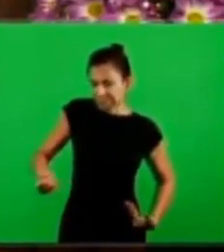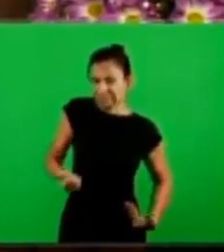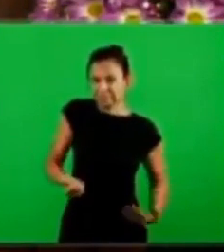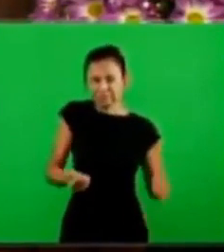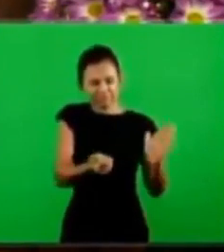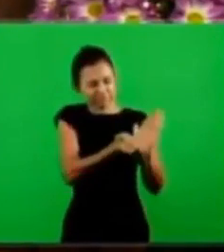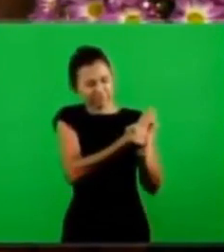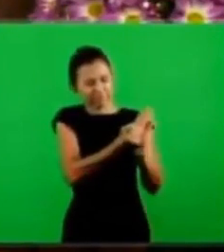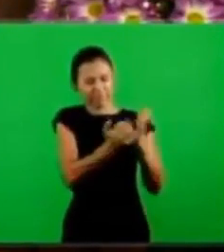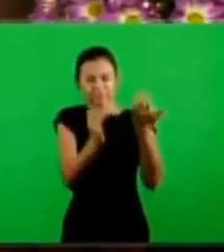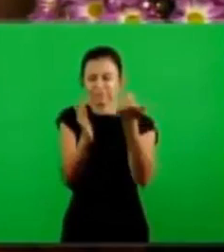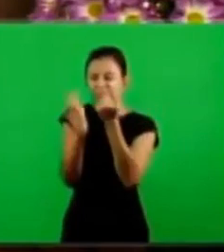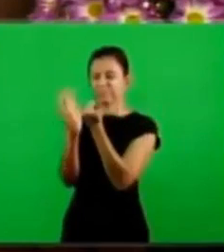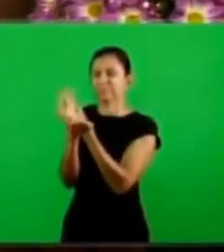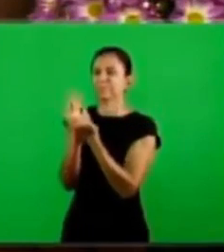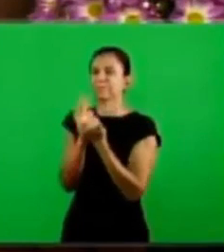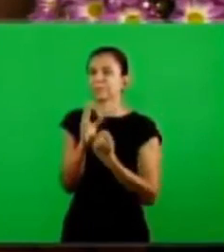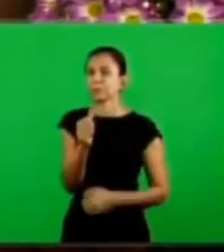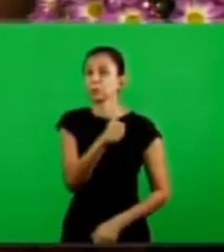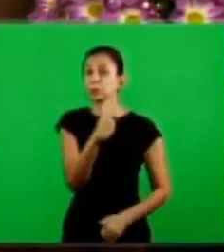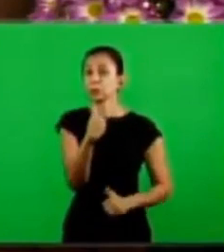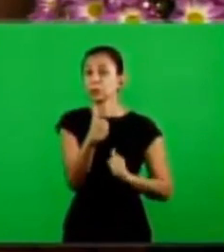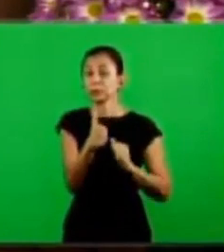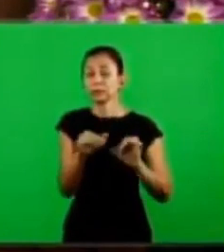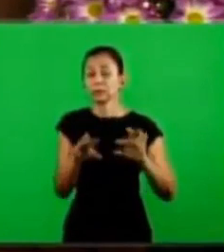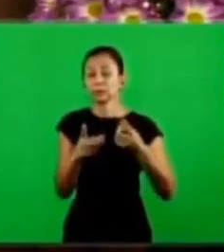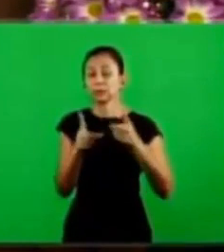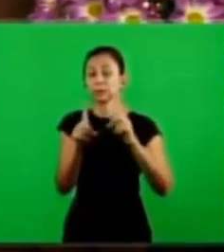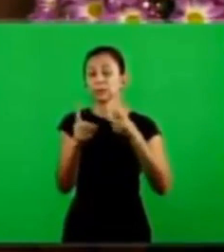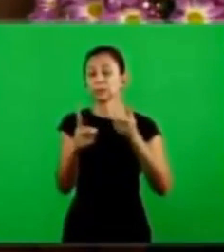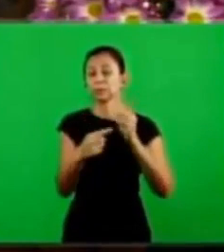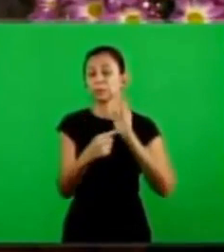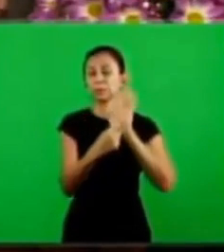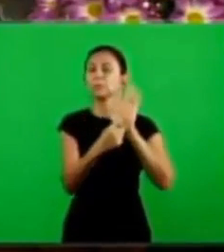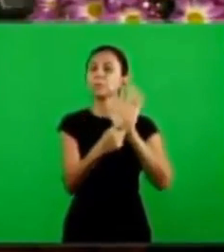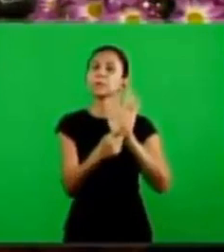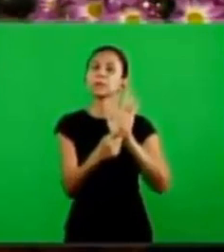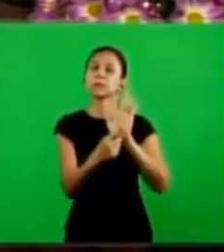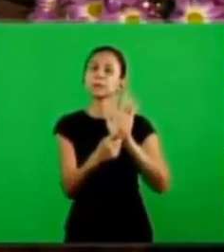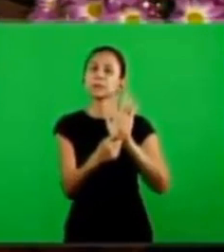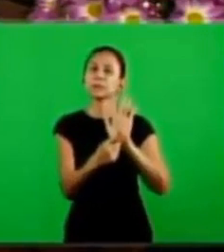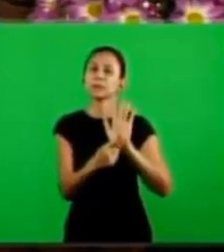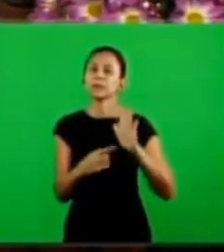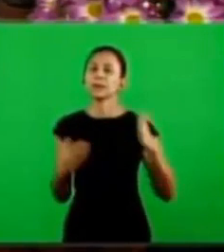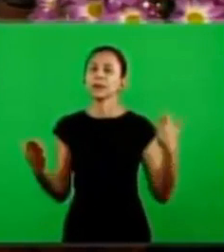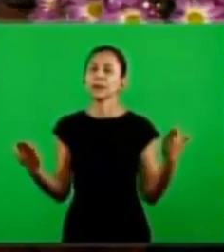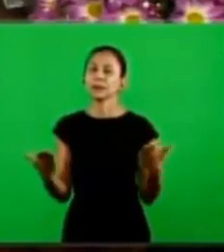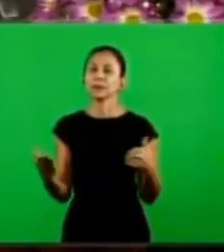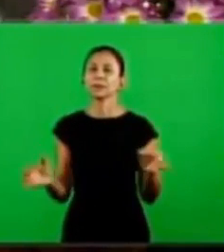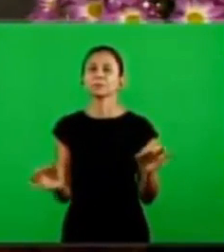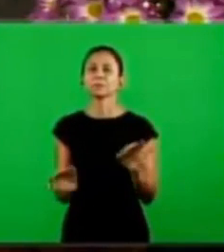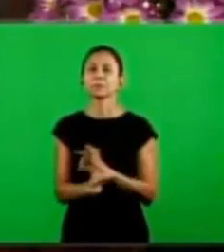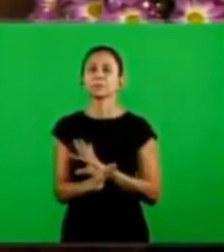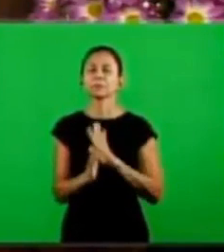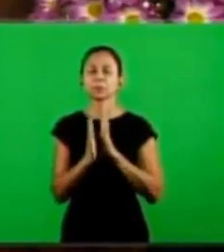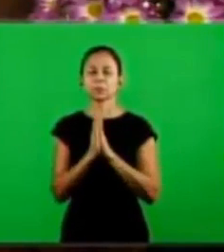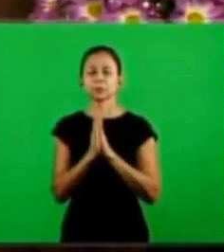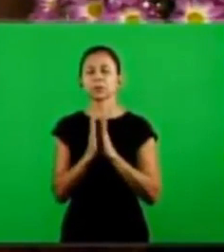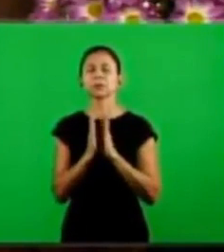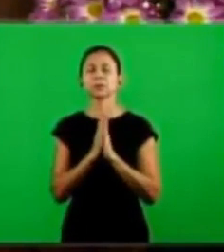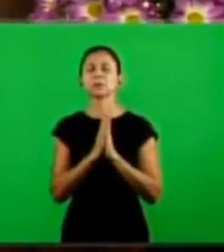So he showed to the 11 the body and the prayer. Now he is ready